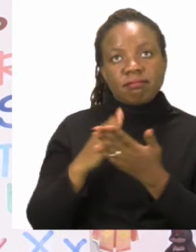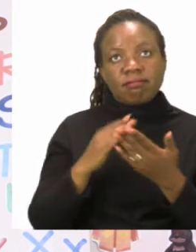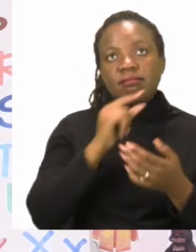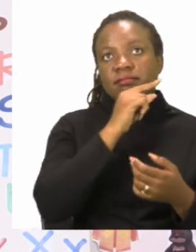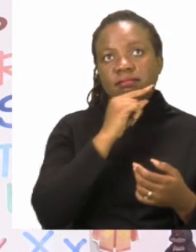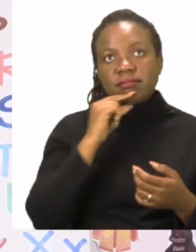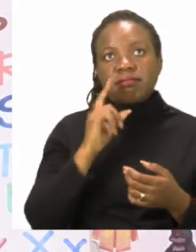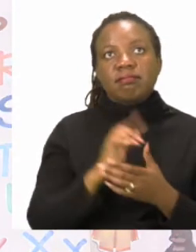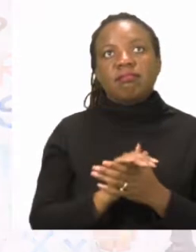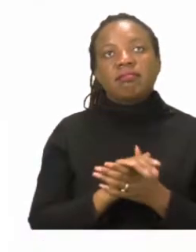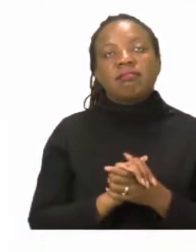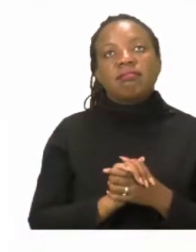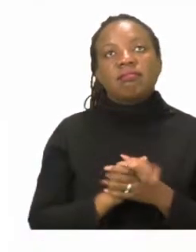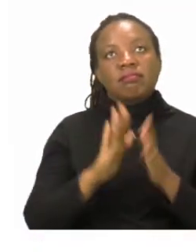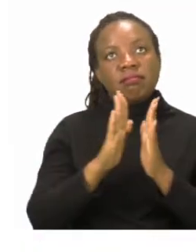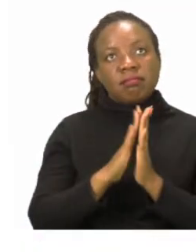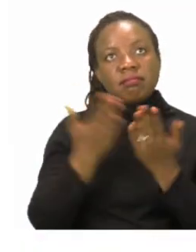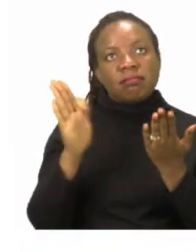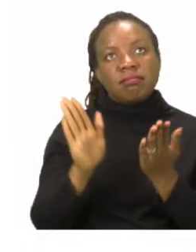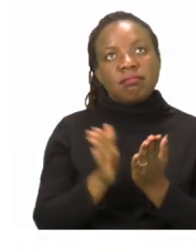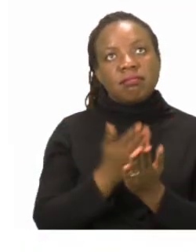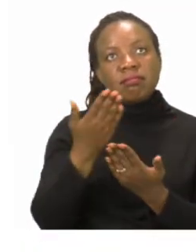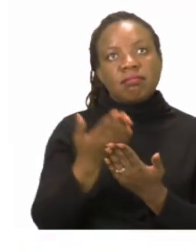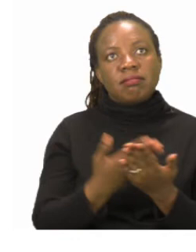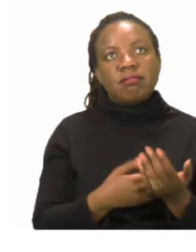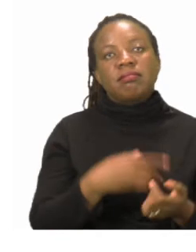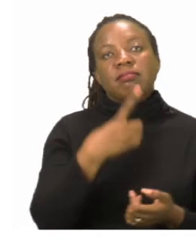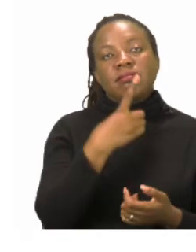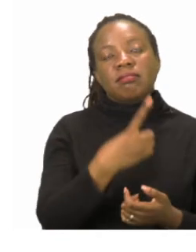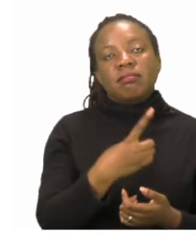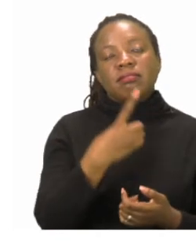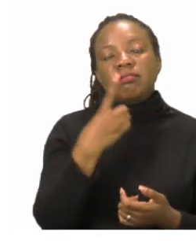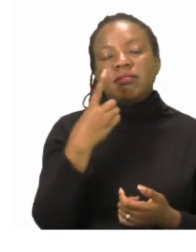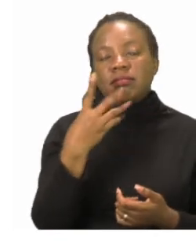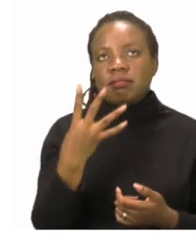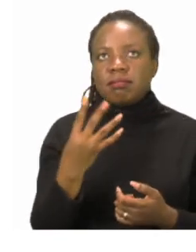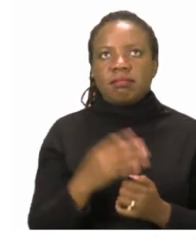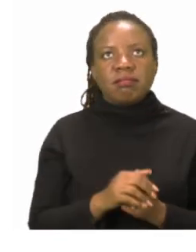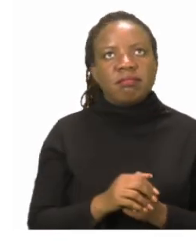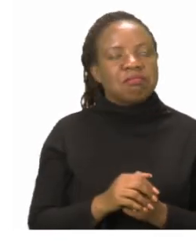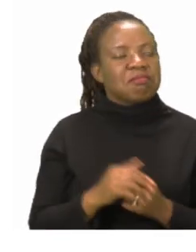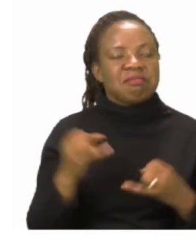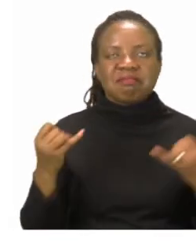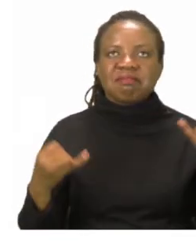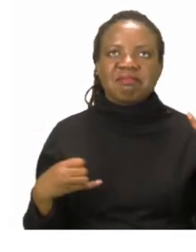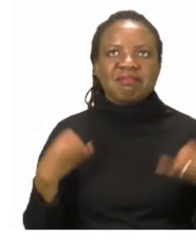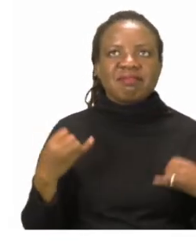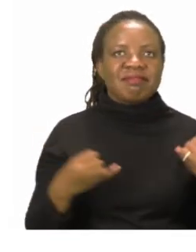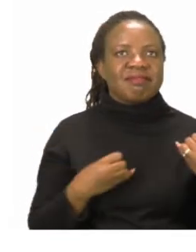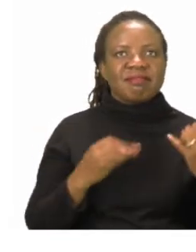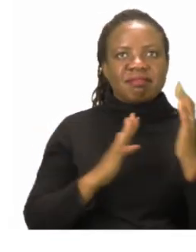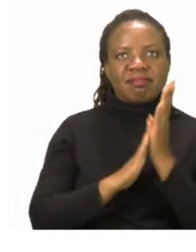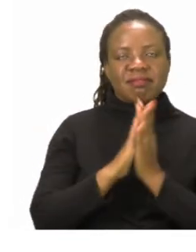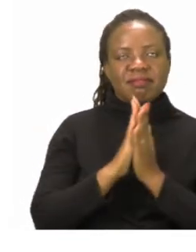our booklets to page 14. Okay, now this is a very fun activity. We